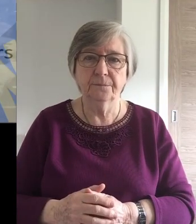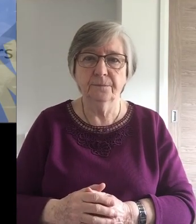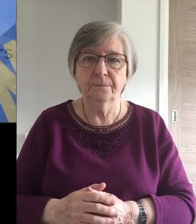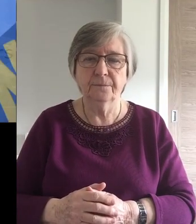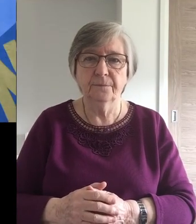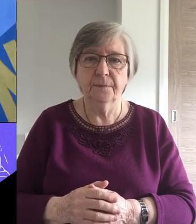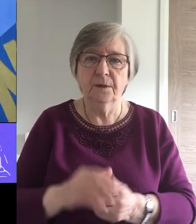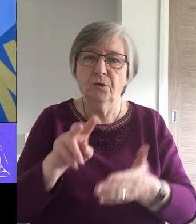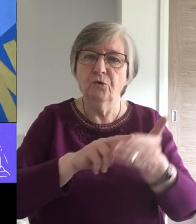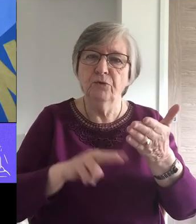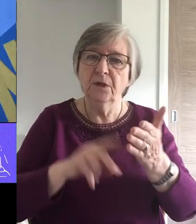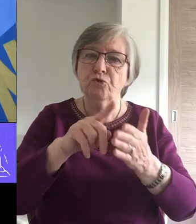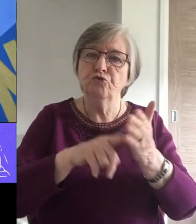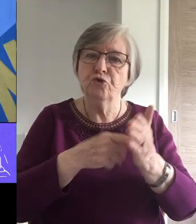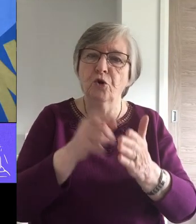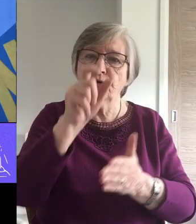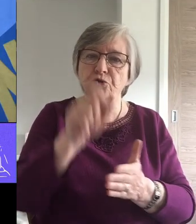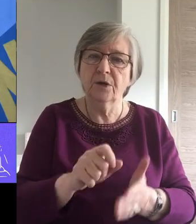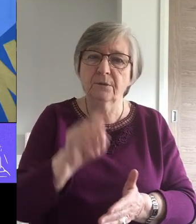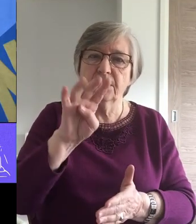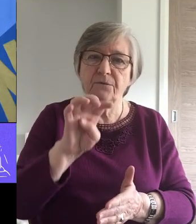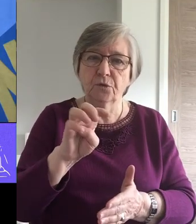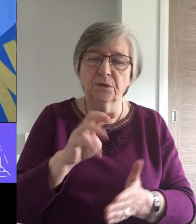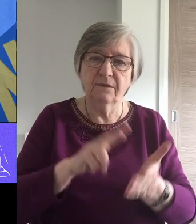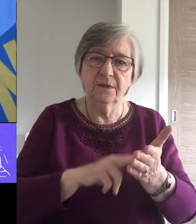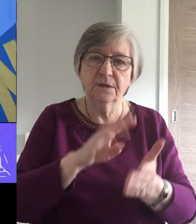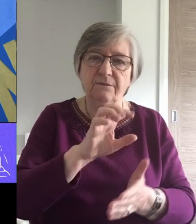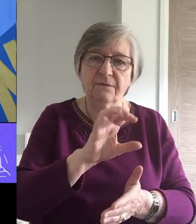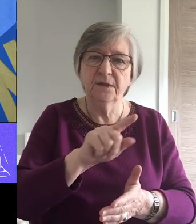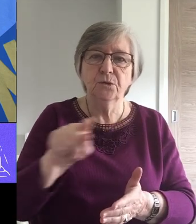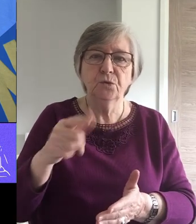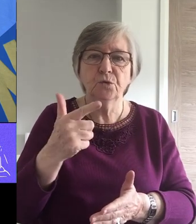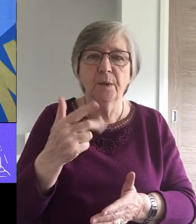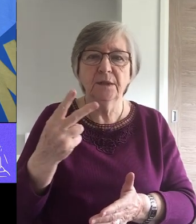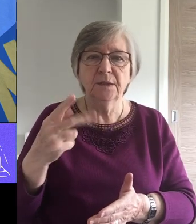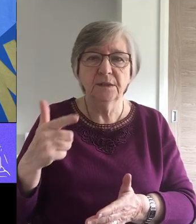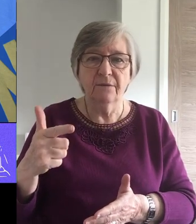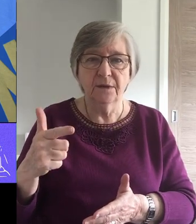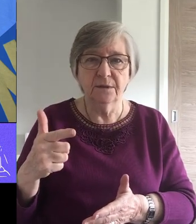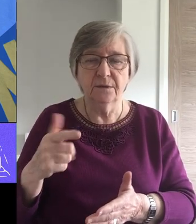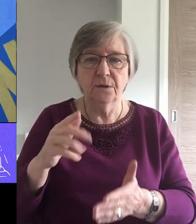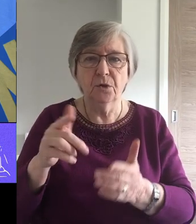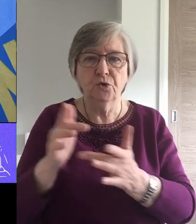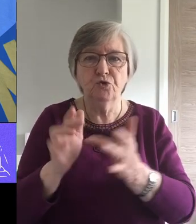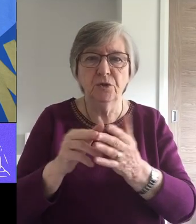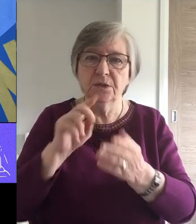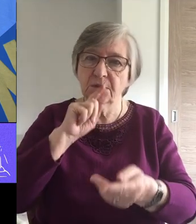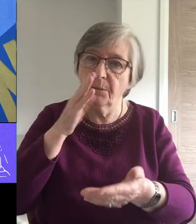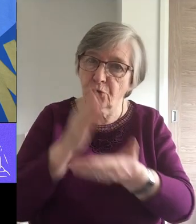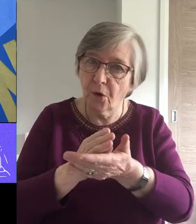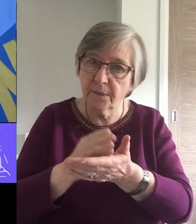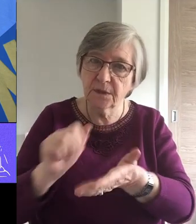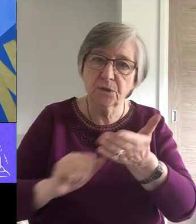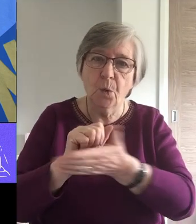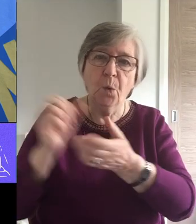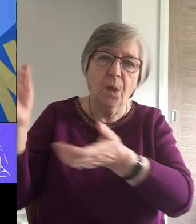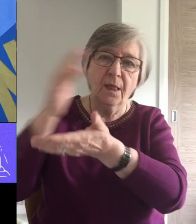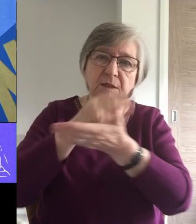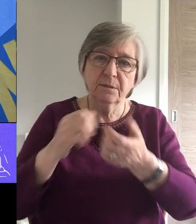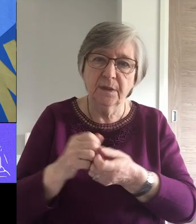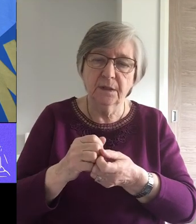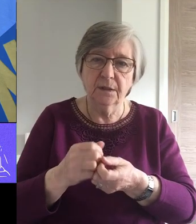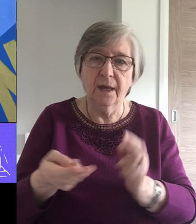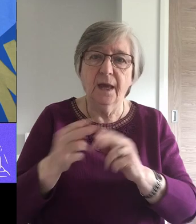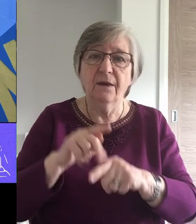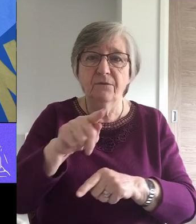Amen. John chapter 14, verses 15 to 27. Jesus promises the Holy Spirit.